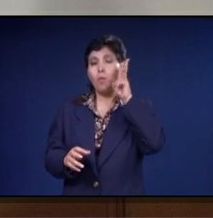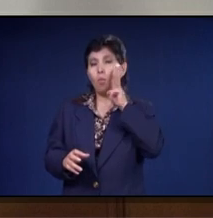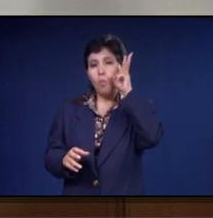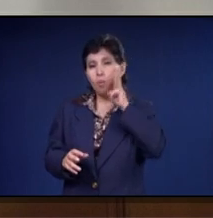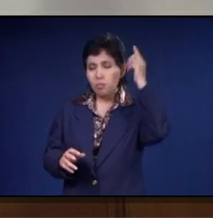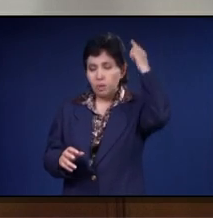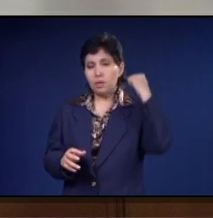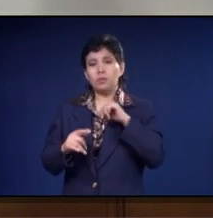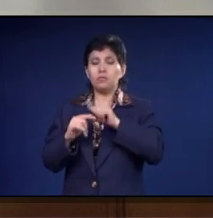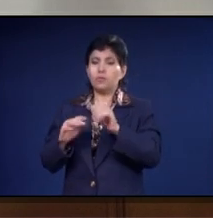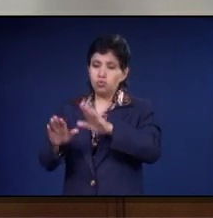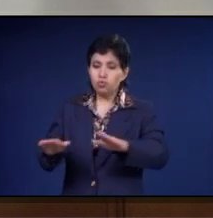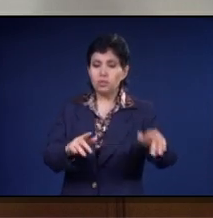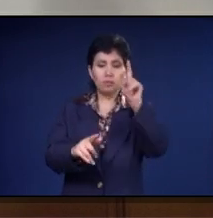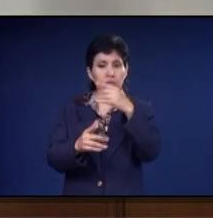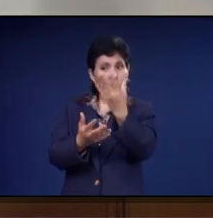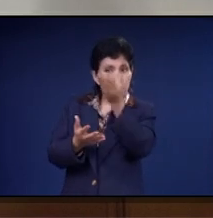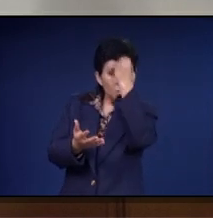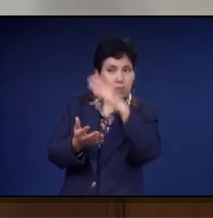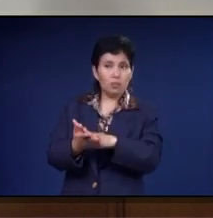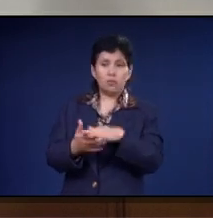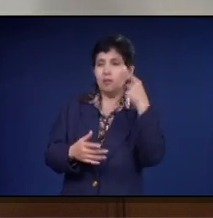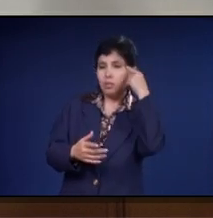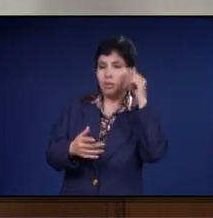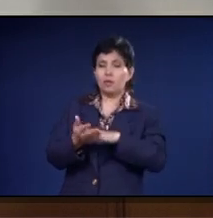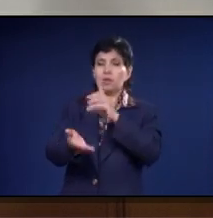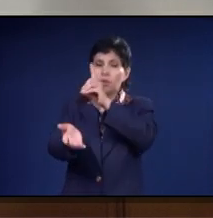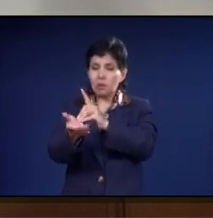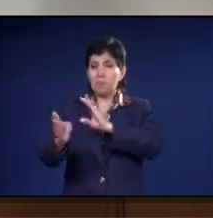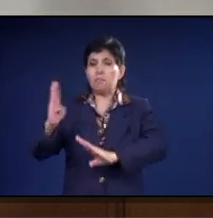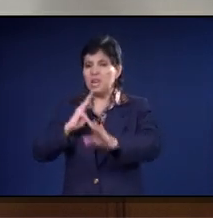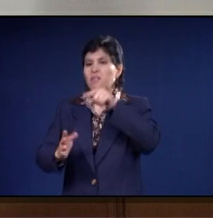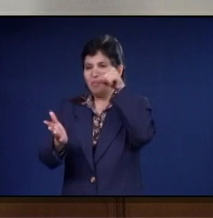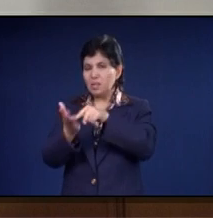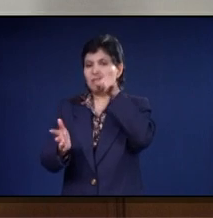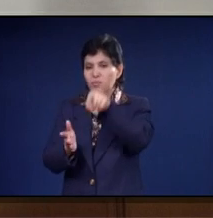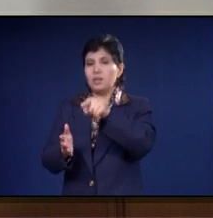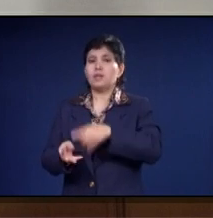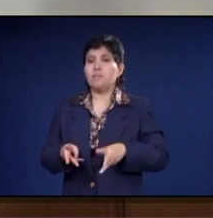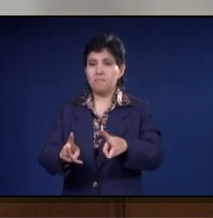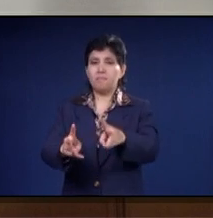expect children to behave in a certain way. We expect doctors to behave in a certain way.